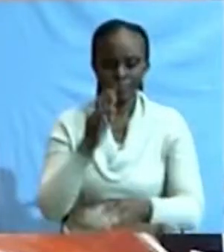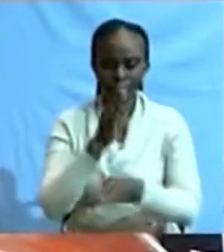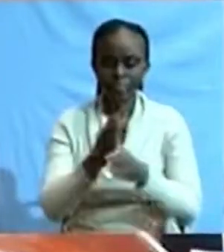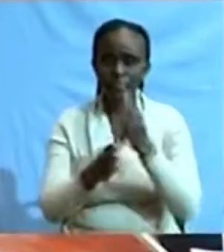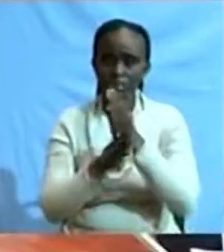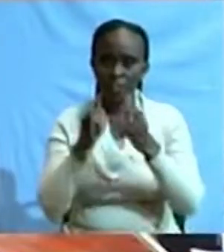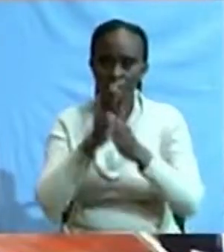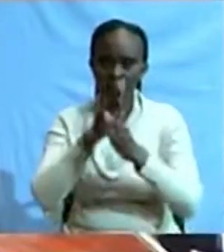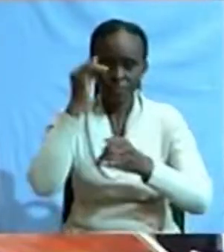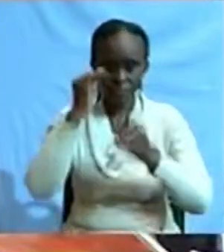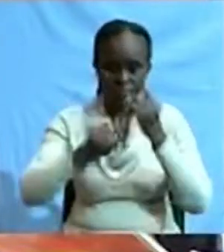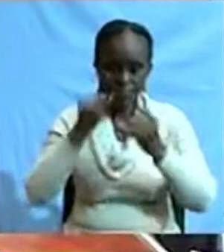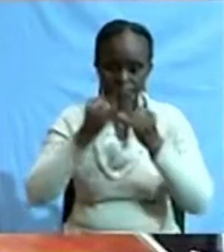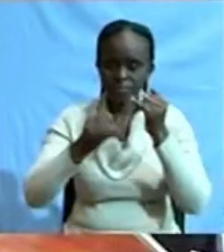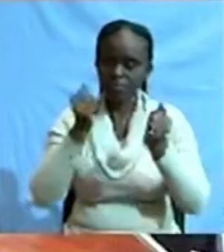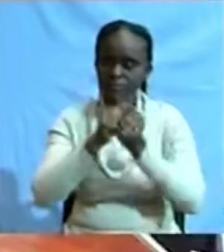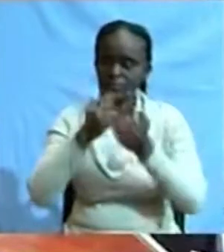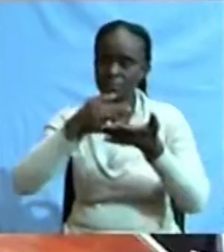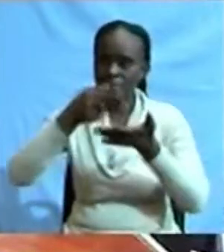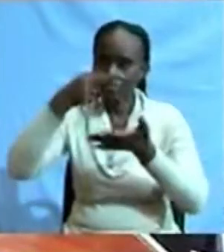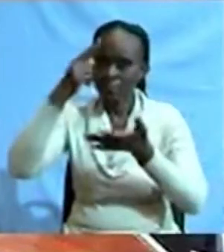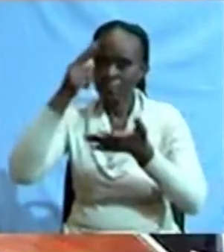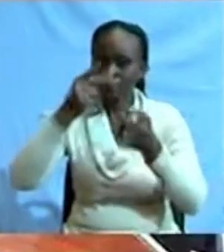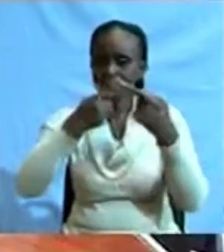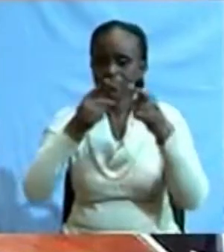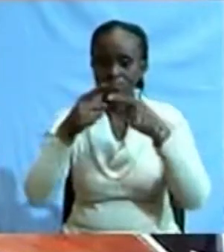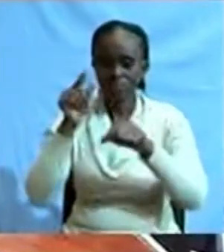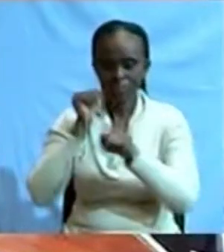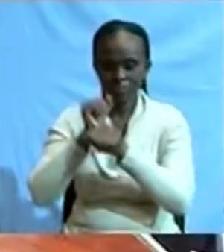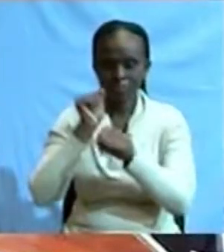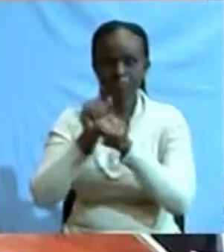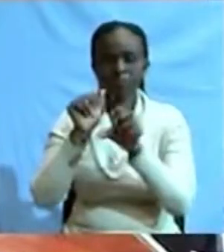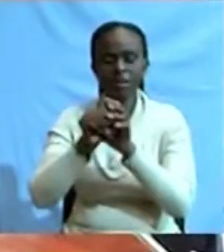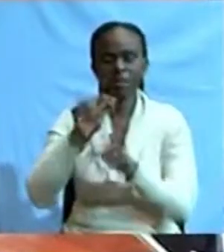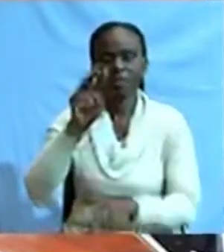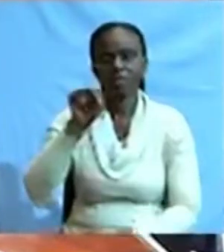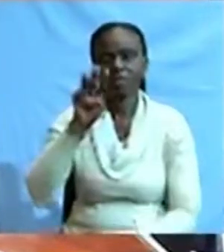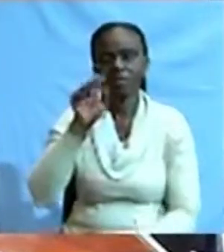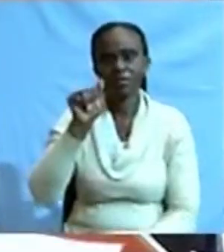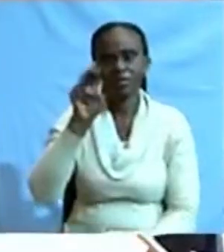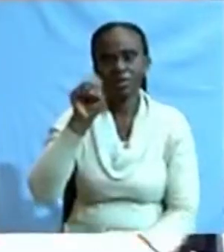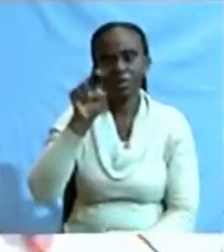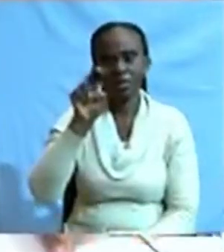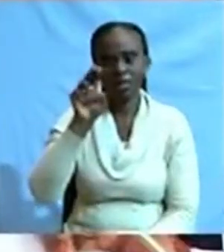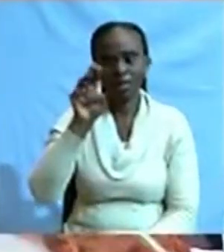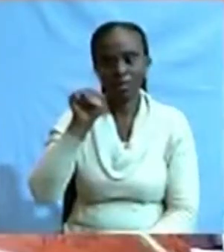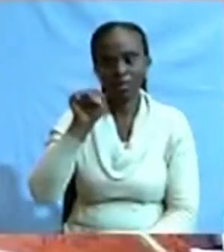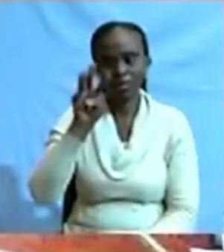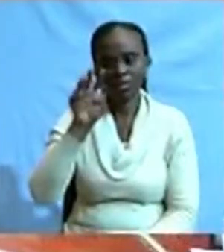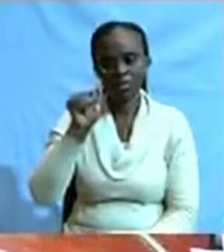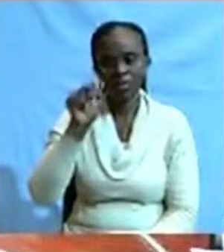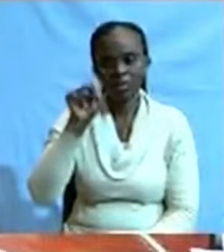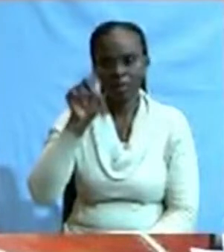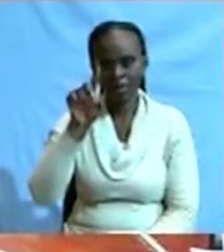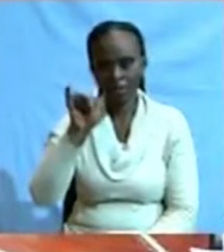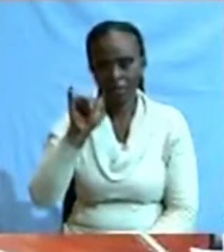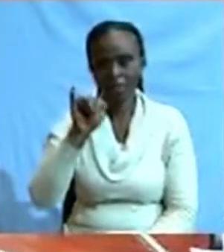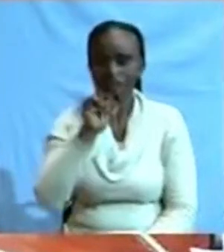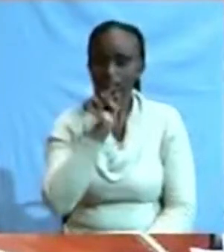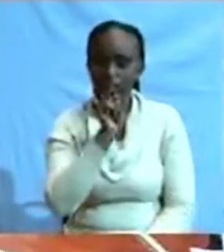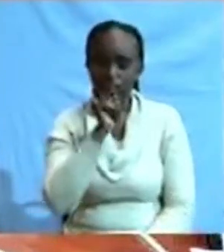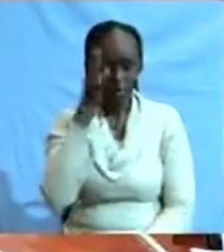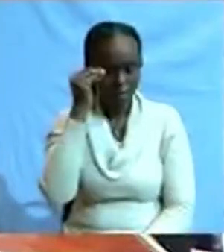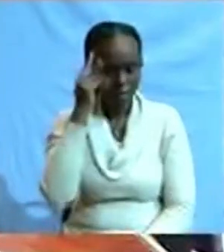Construction, completion, and rehabilitation of various works in Luandi Ward. The reason for